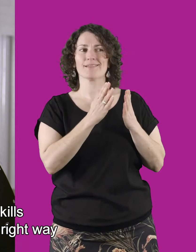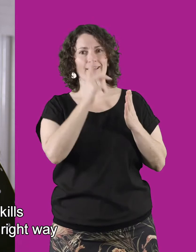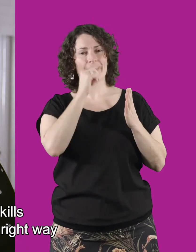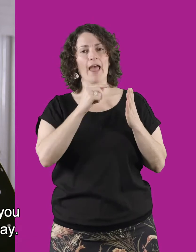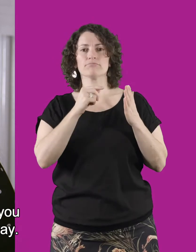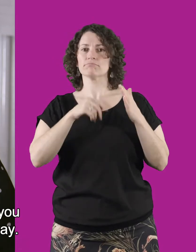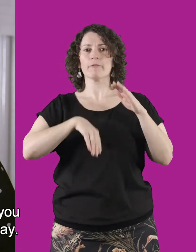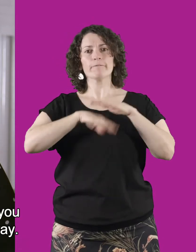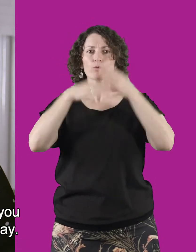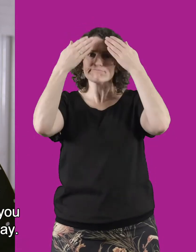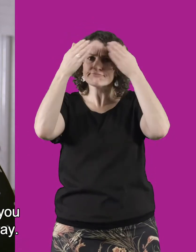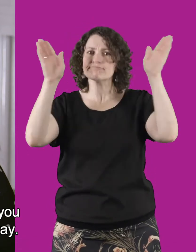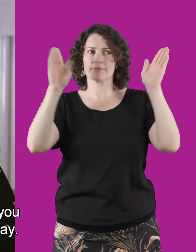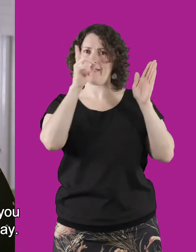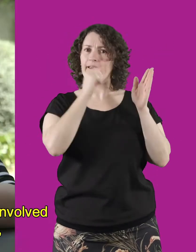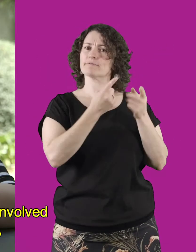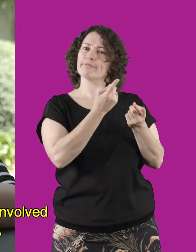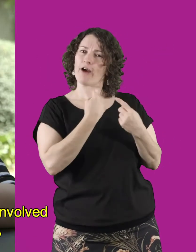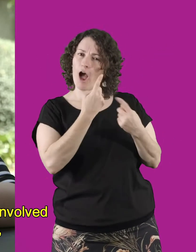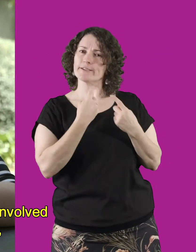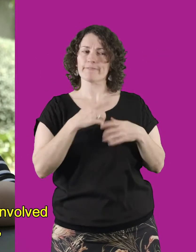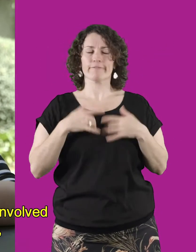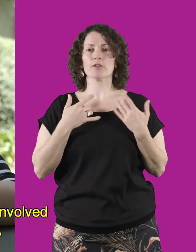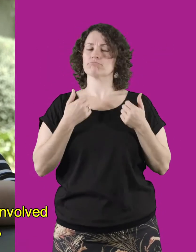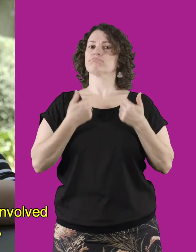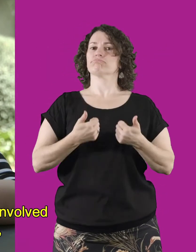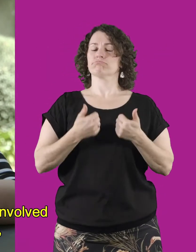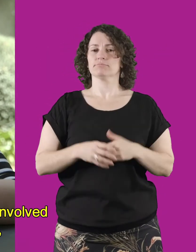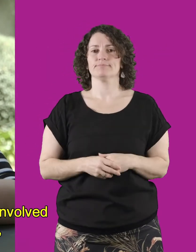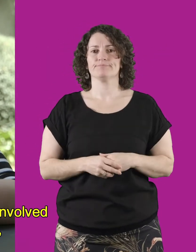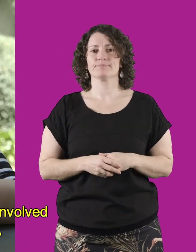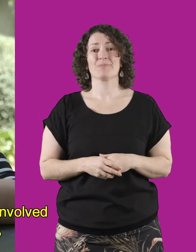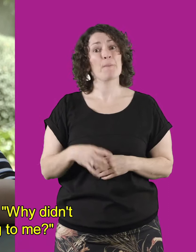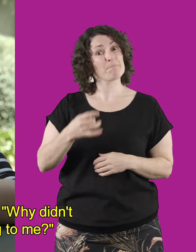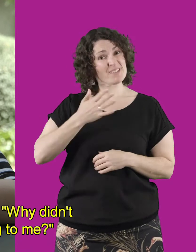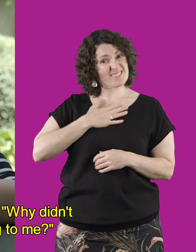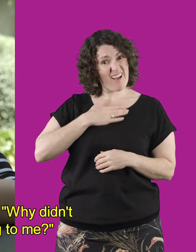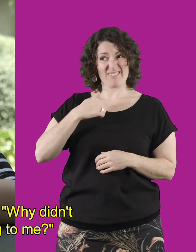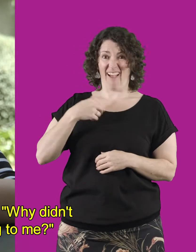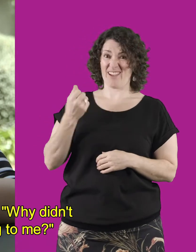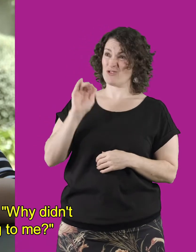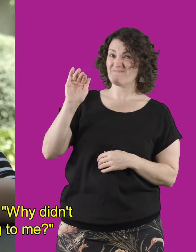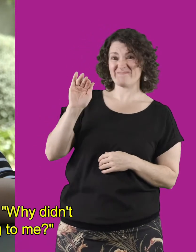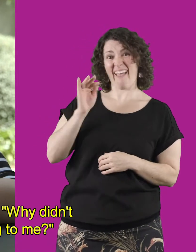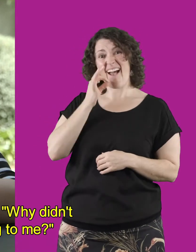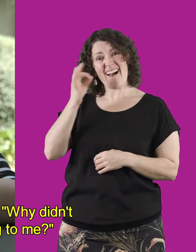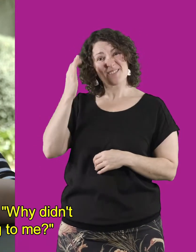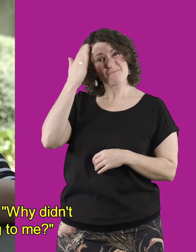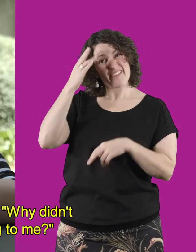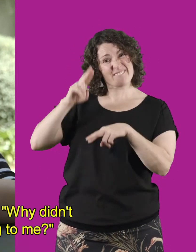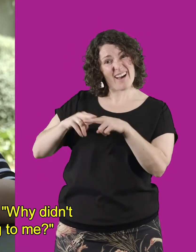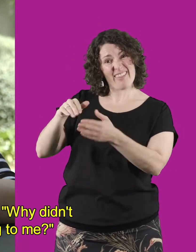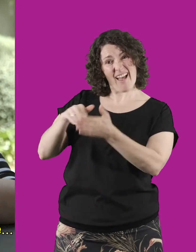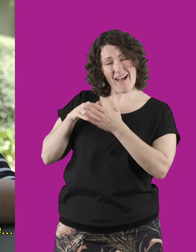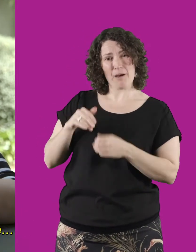direct you in the right way and support you in the right way. I got my parents involved in the end, and Mum said to me, "Why didn't you say